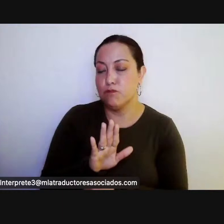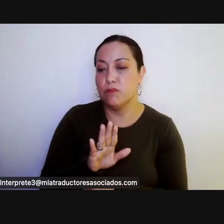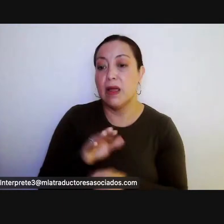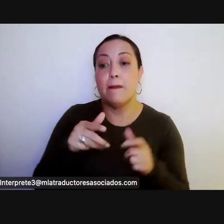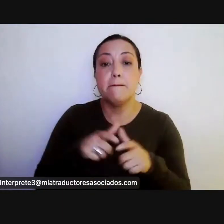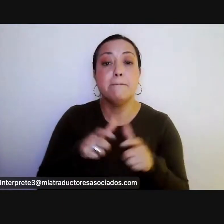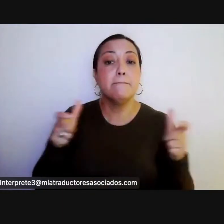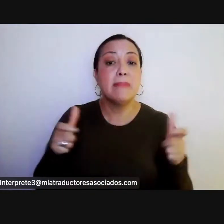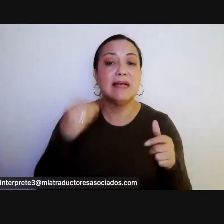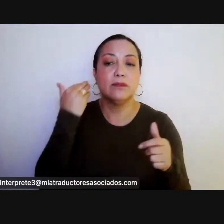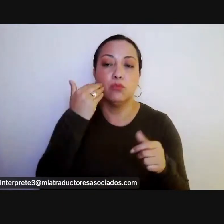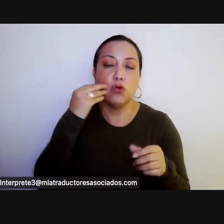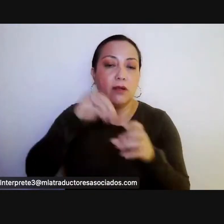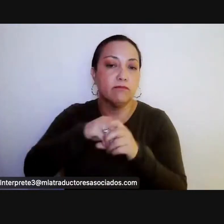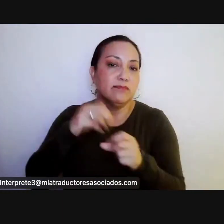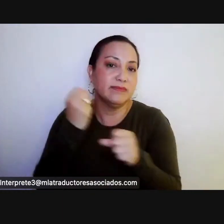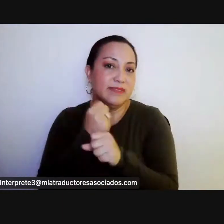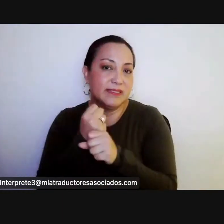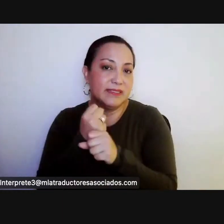has to do